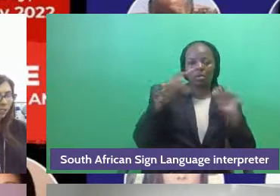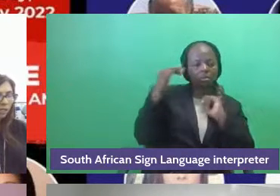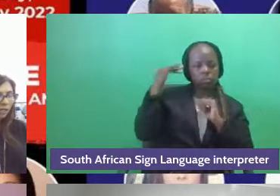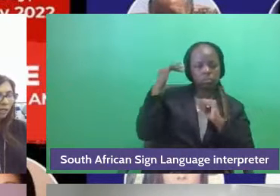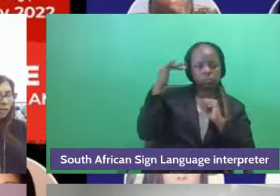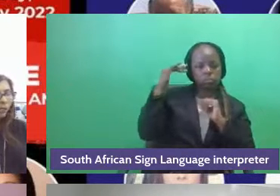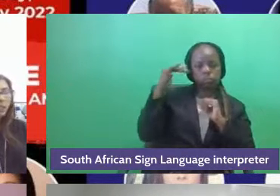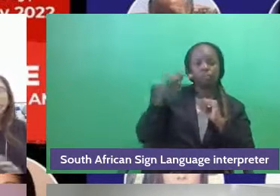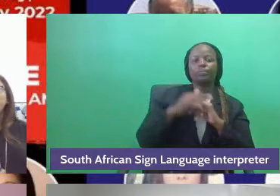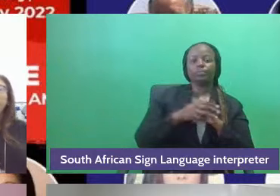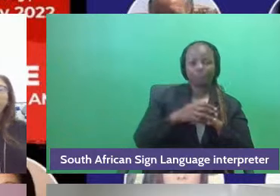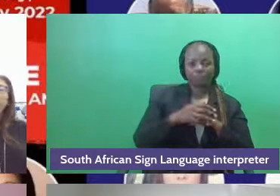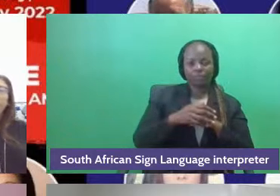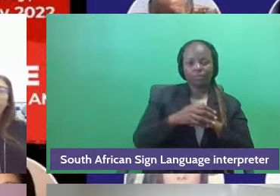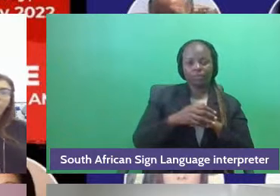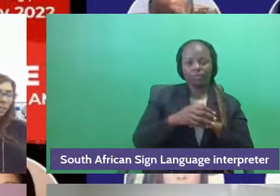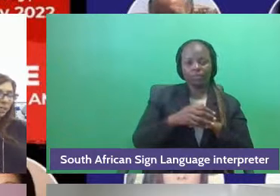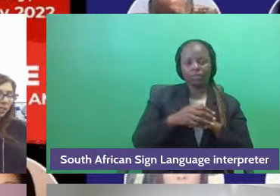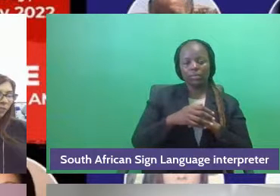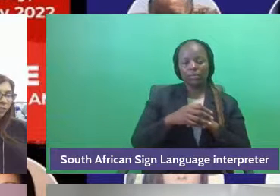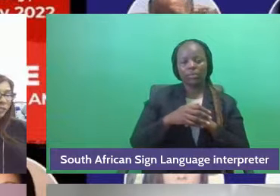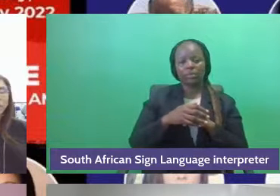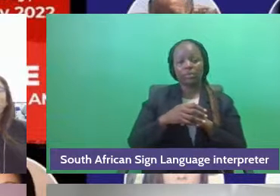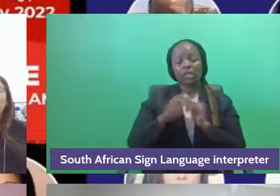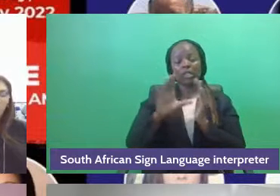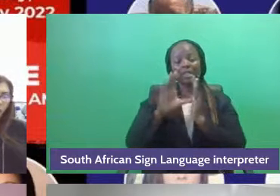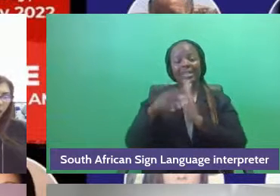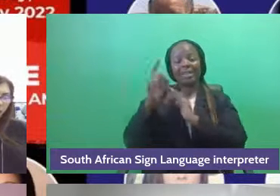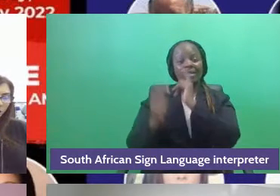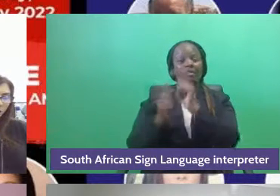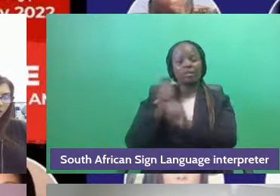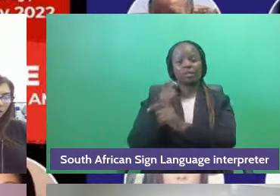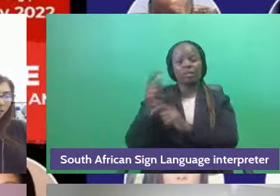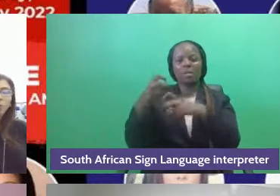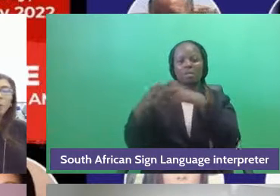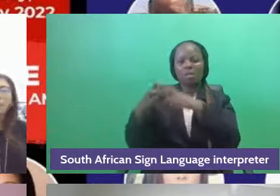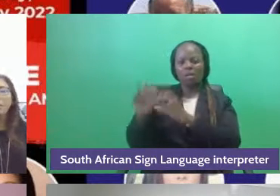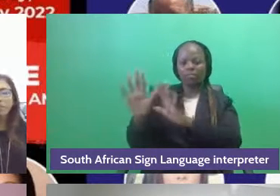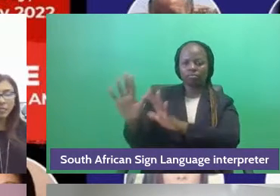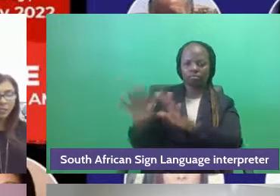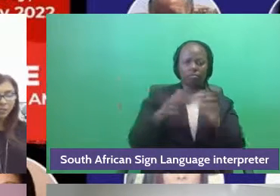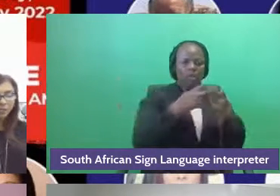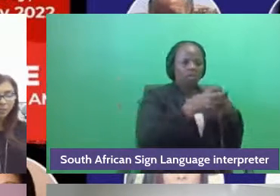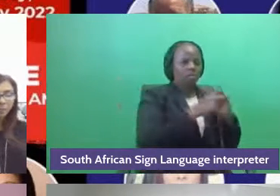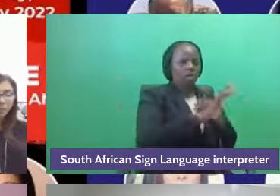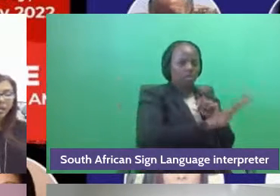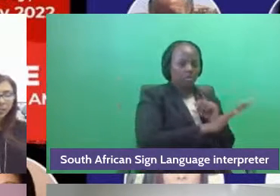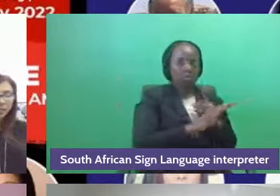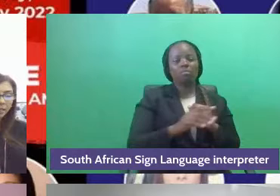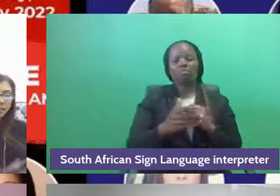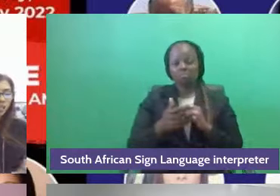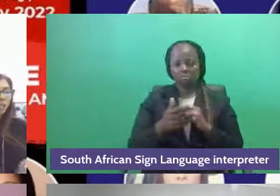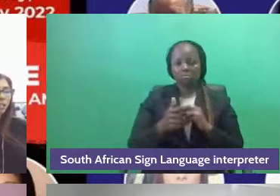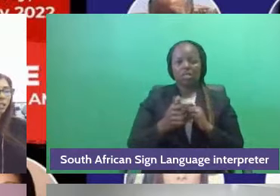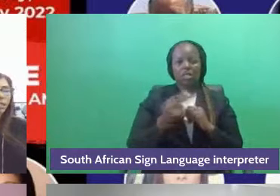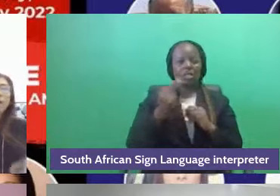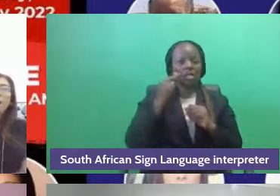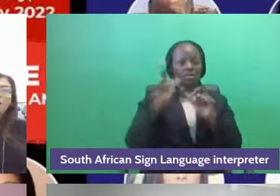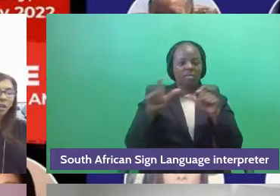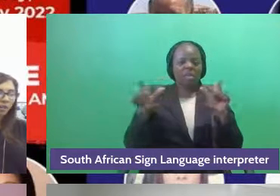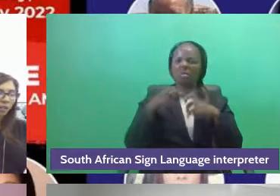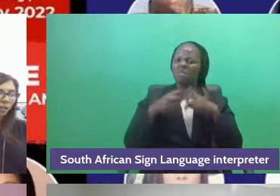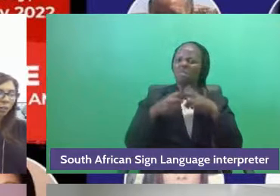hearing loss. So each type of disability faces their own challenges. With the deaf sector, mainly the